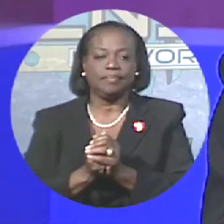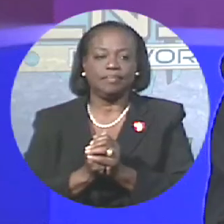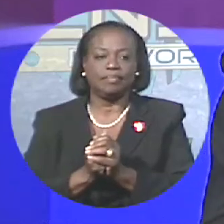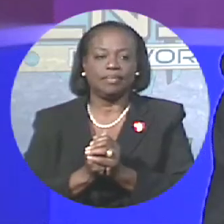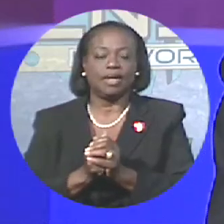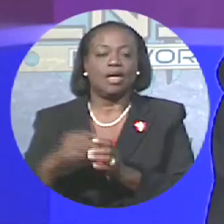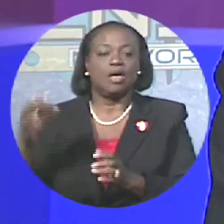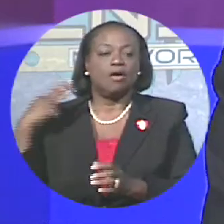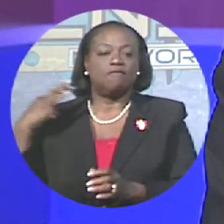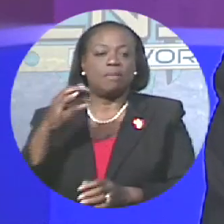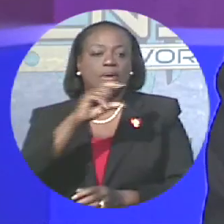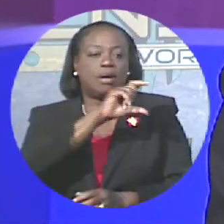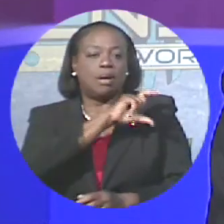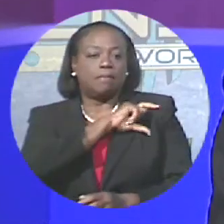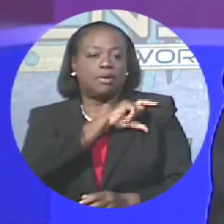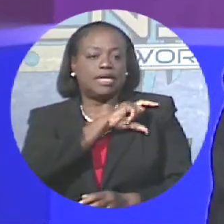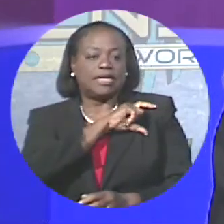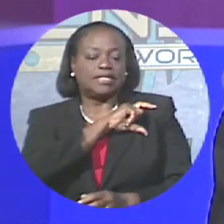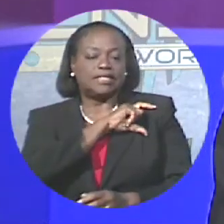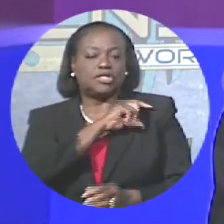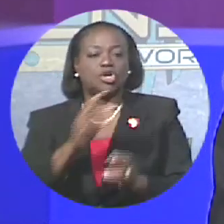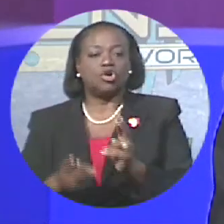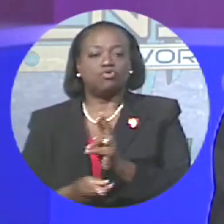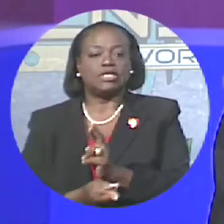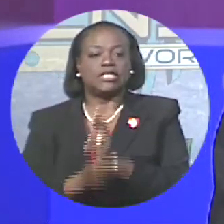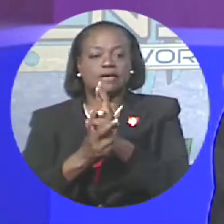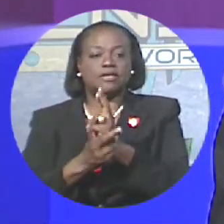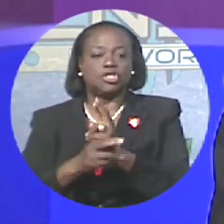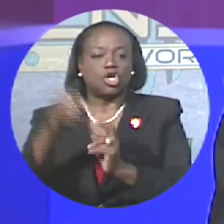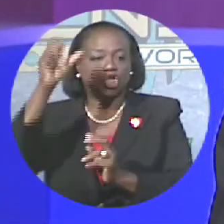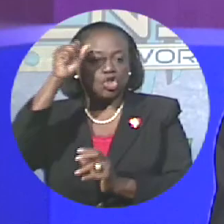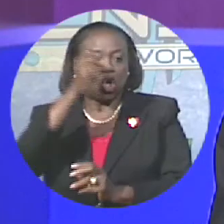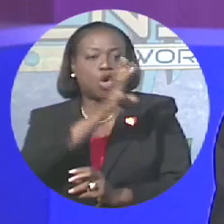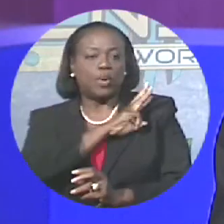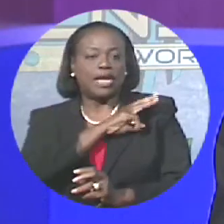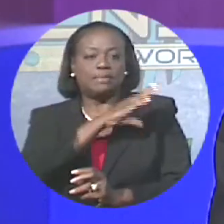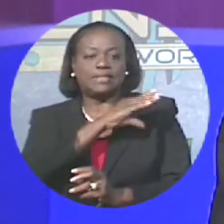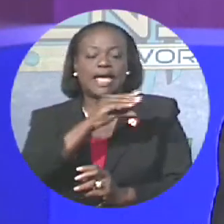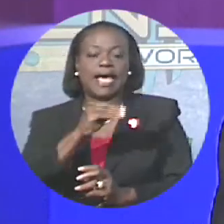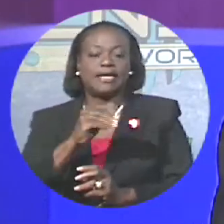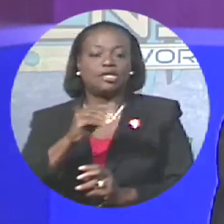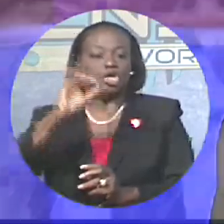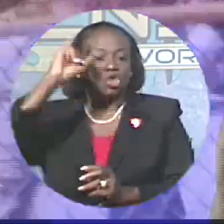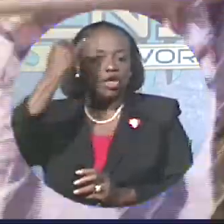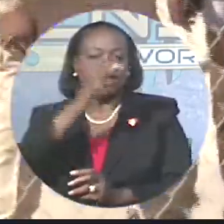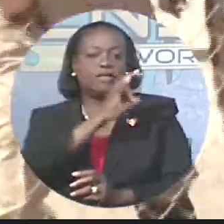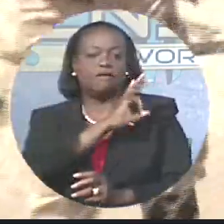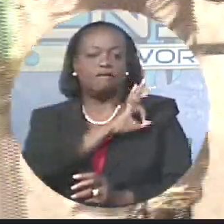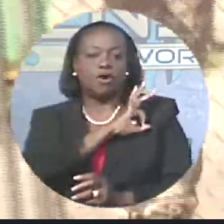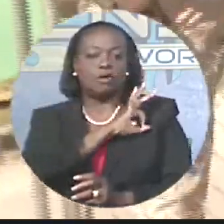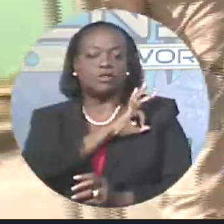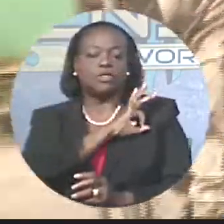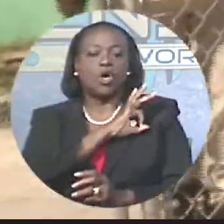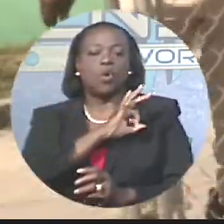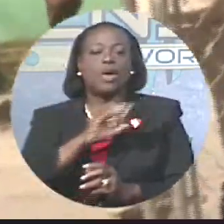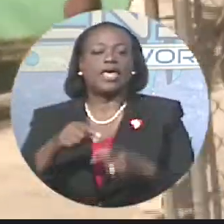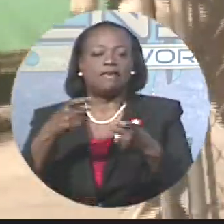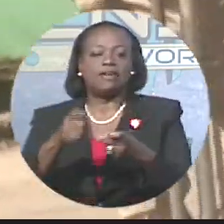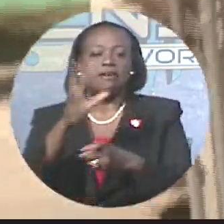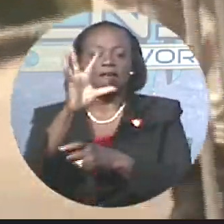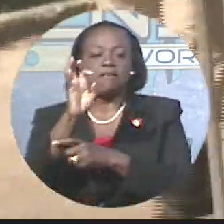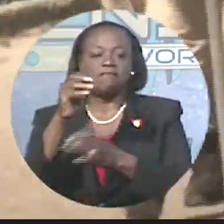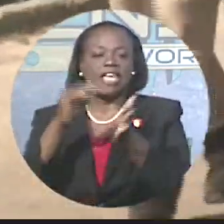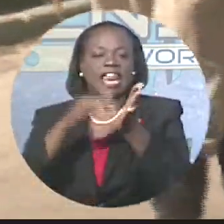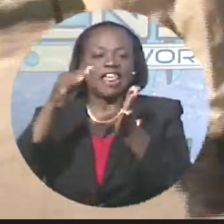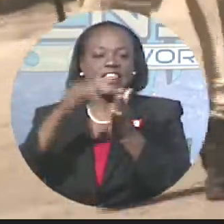Well, former police reservist Sean Williams and 23-year-old Jonathan Forbes were each granted $15,000 bail